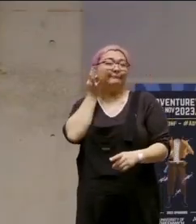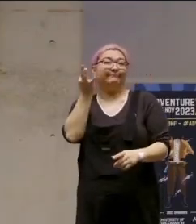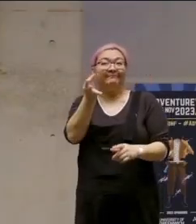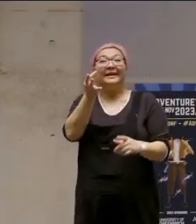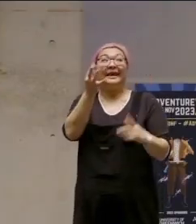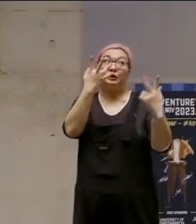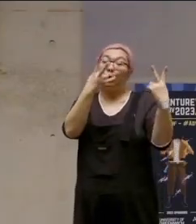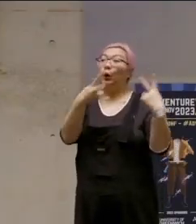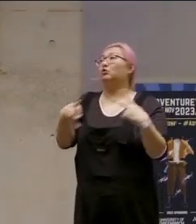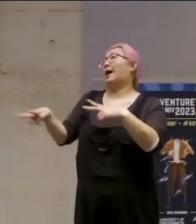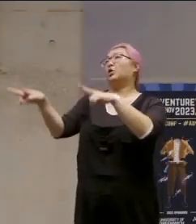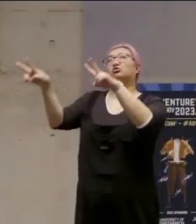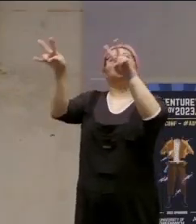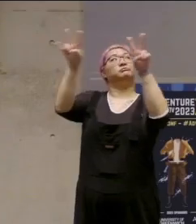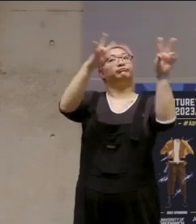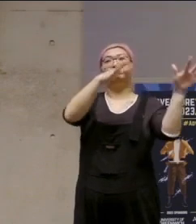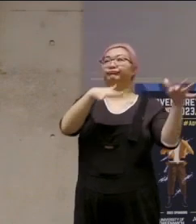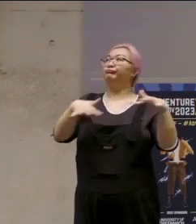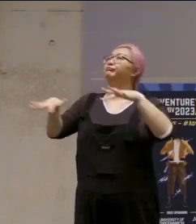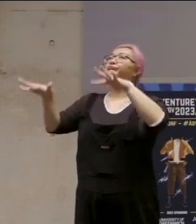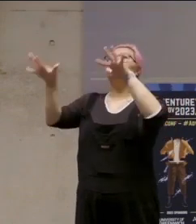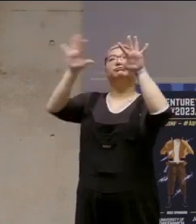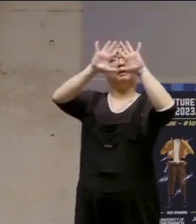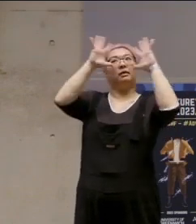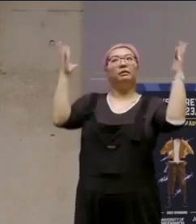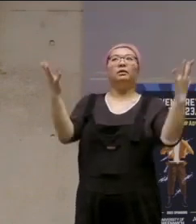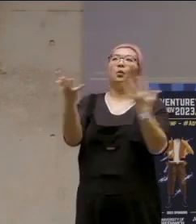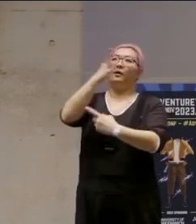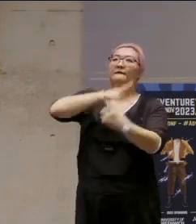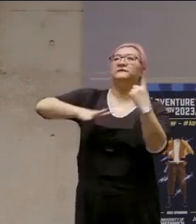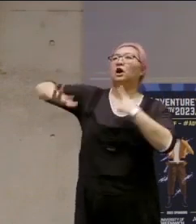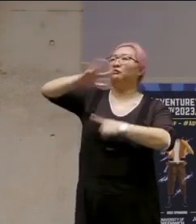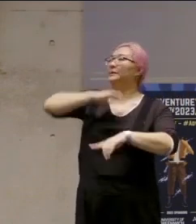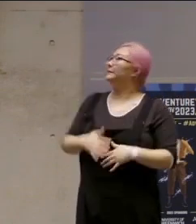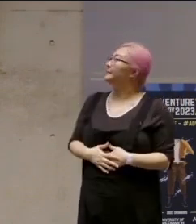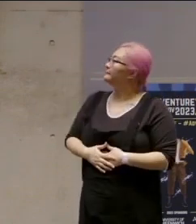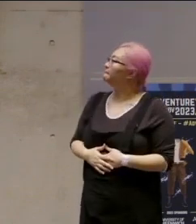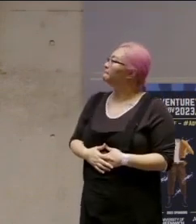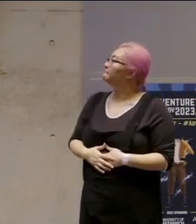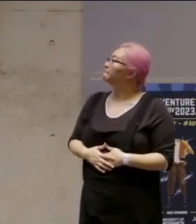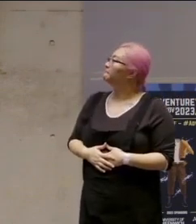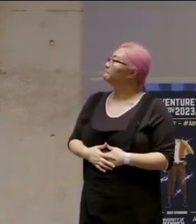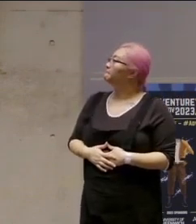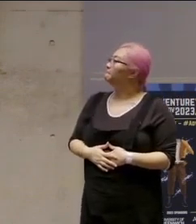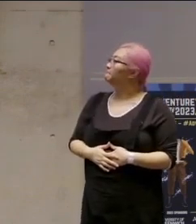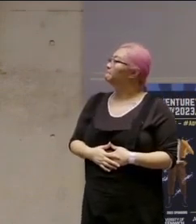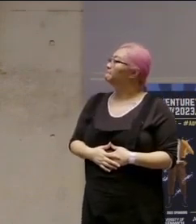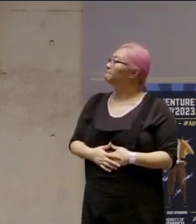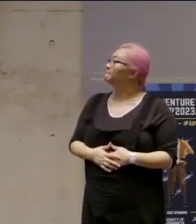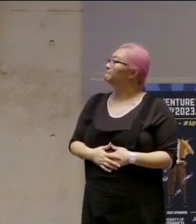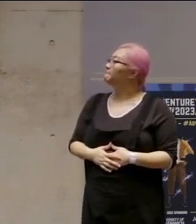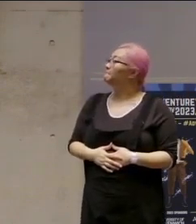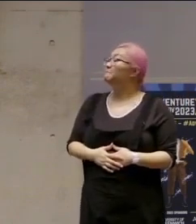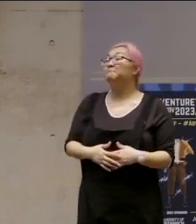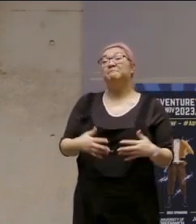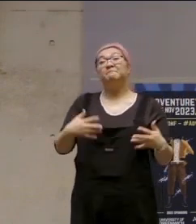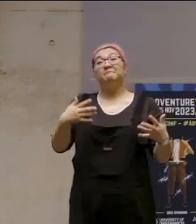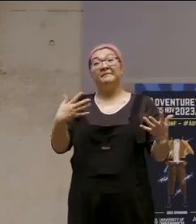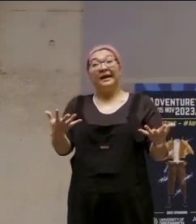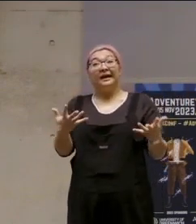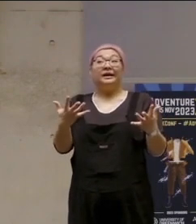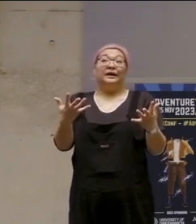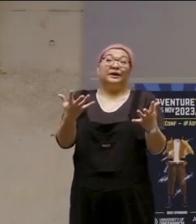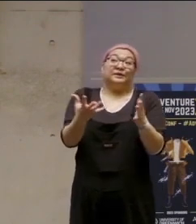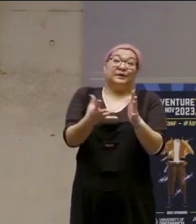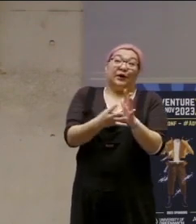to build said level design. So one of the mechanics I really wanted, I'm like really big into skateboarding, hoverboarding, big fan of a game